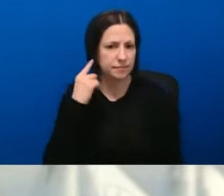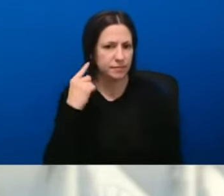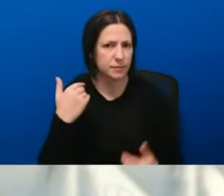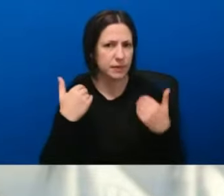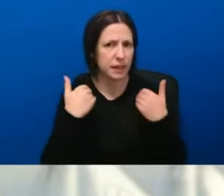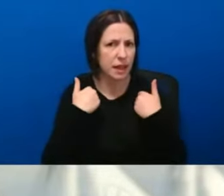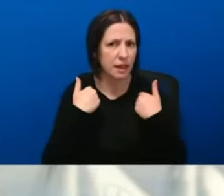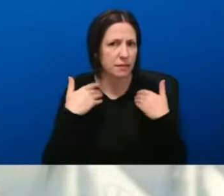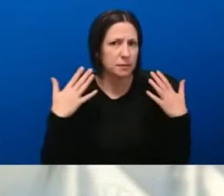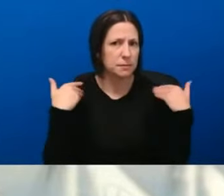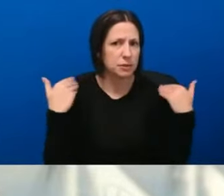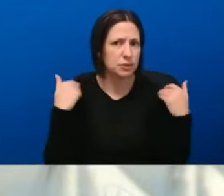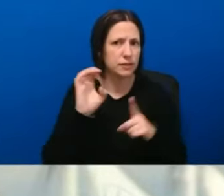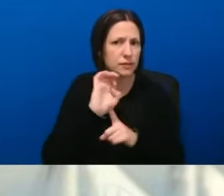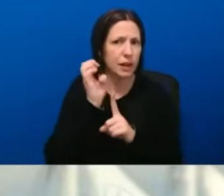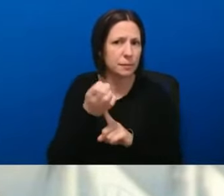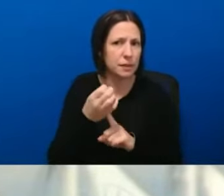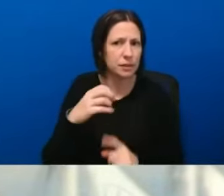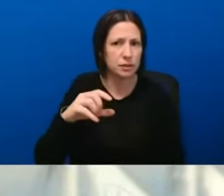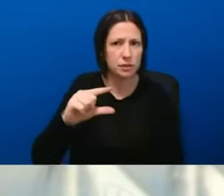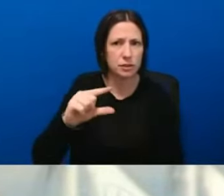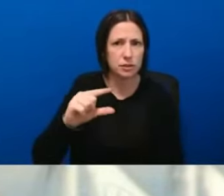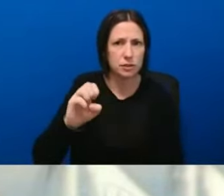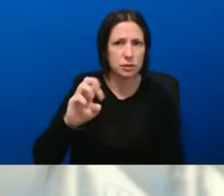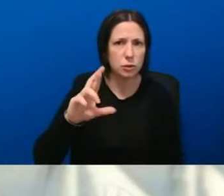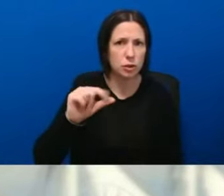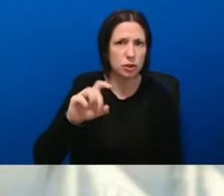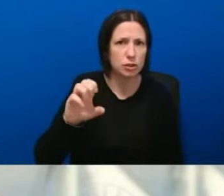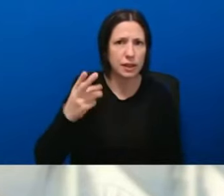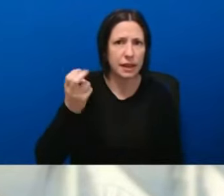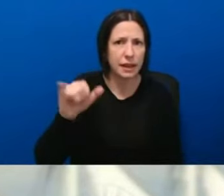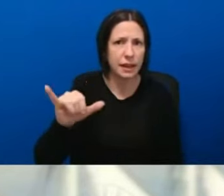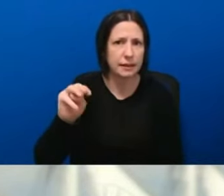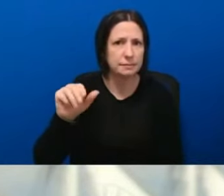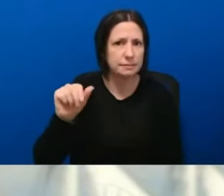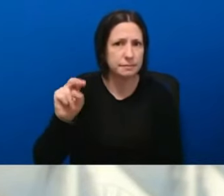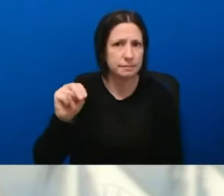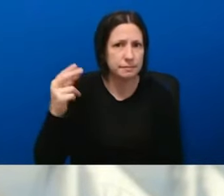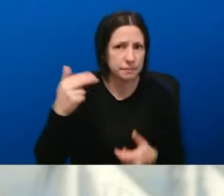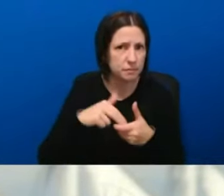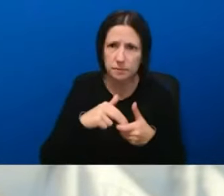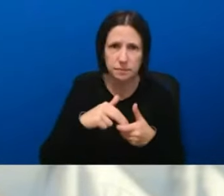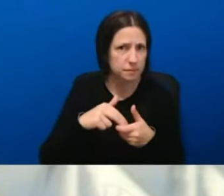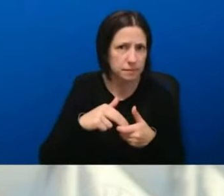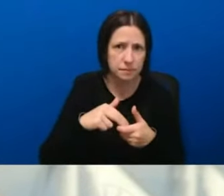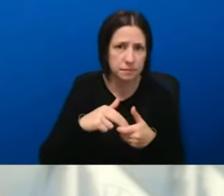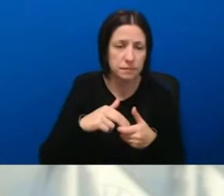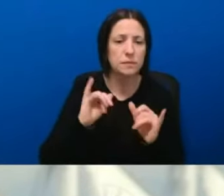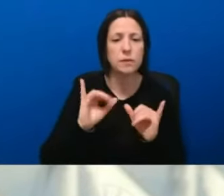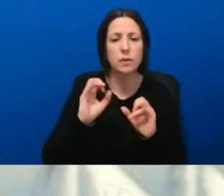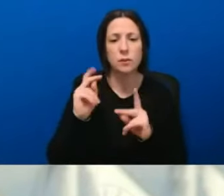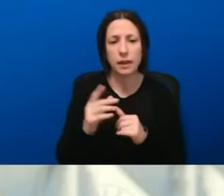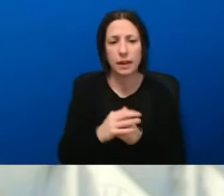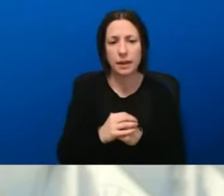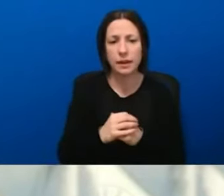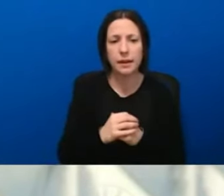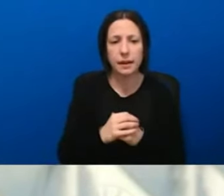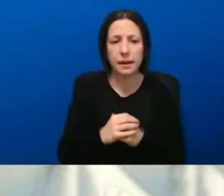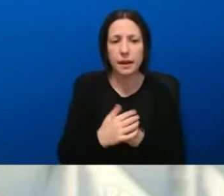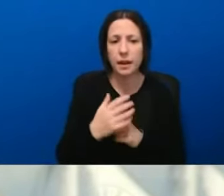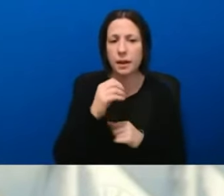Yeah, do we have the environment minister? Did he call in? George Heyman, is he on the line? He's not?